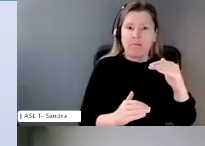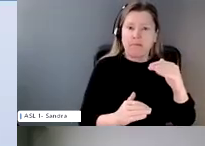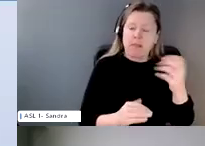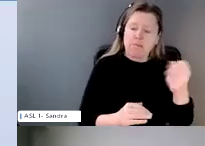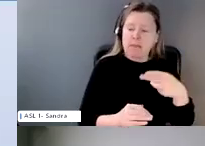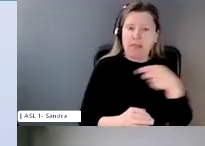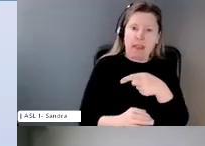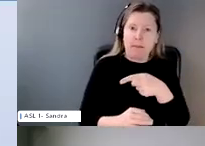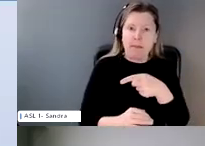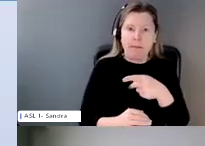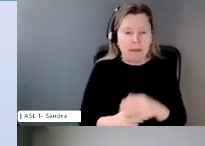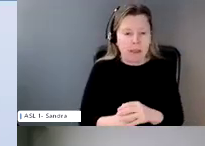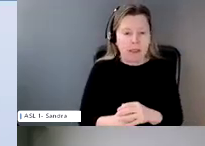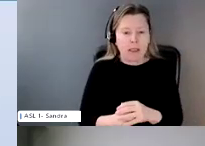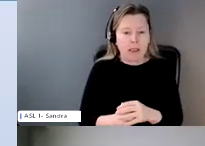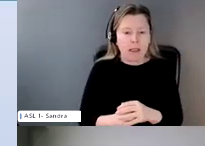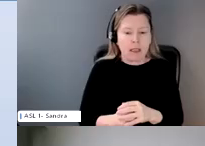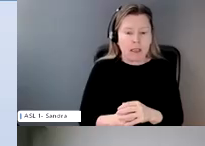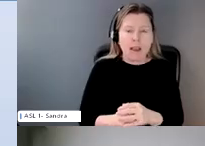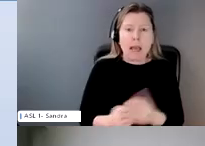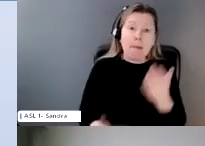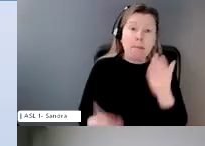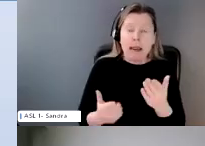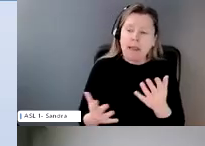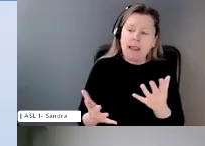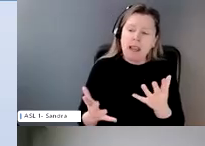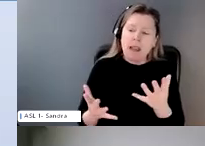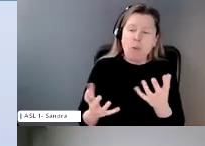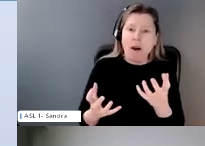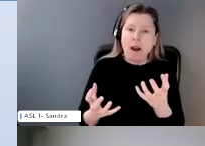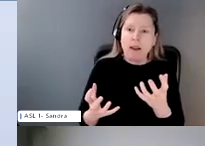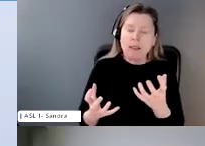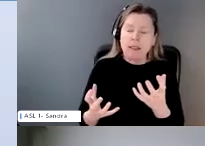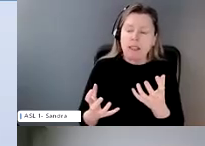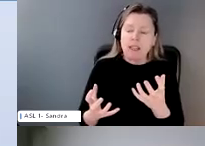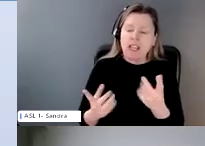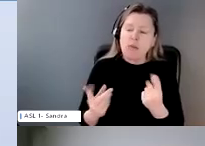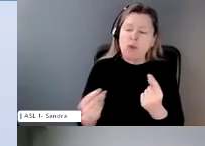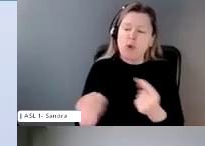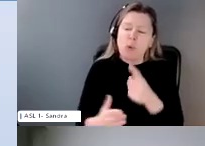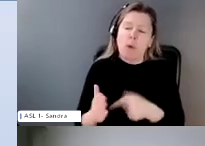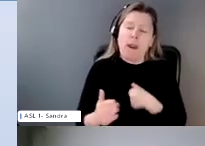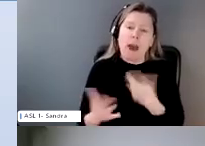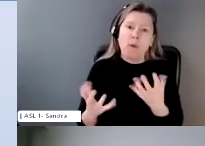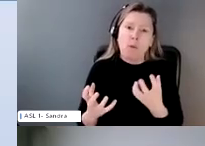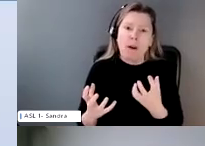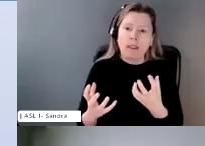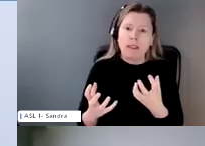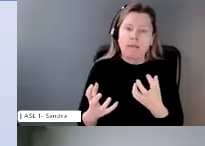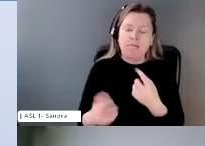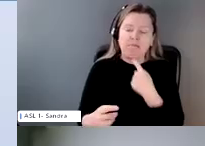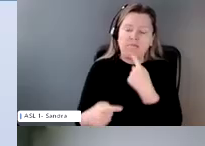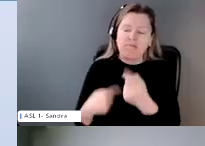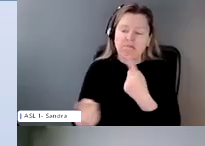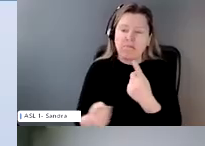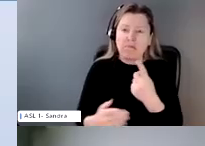They may want people to comply with specific expectations of how they